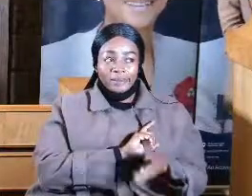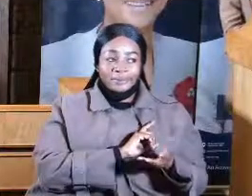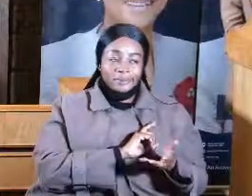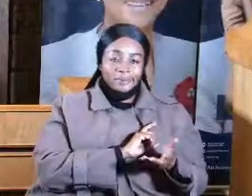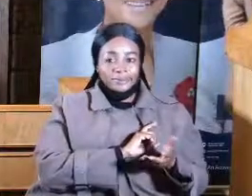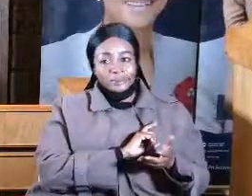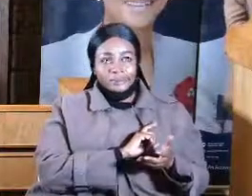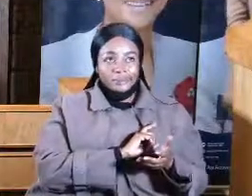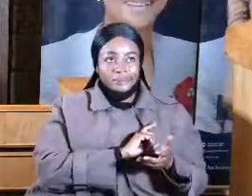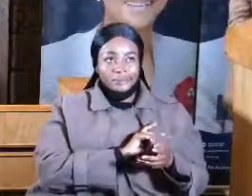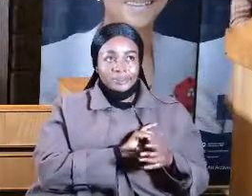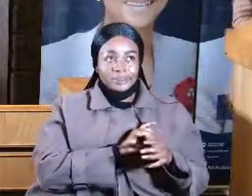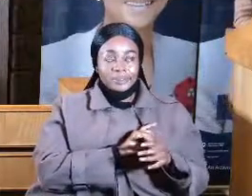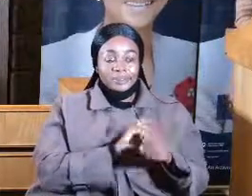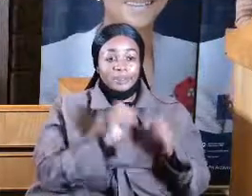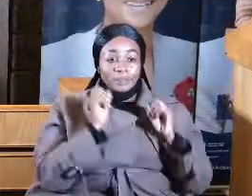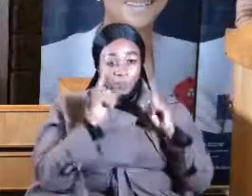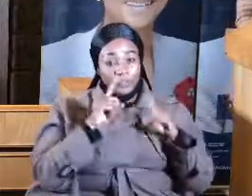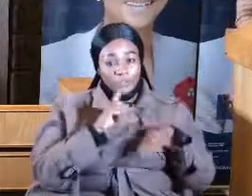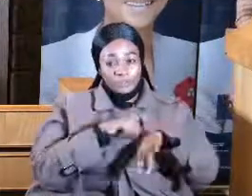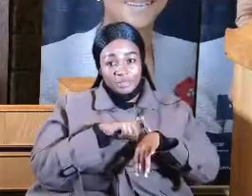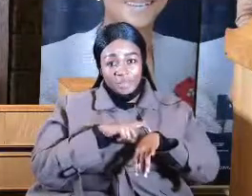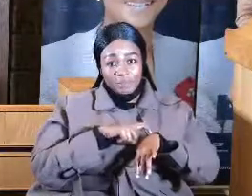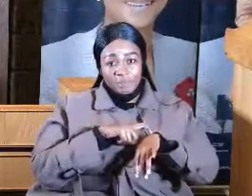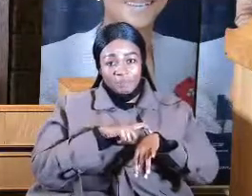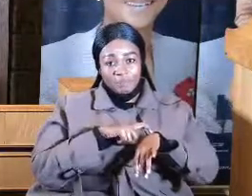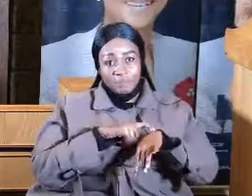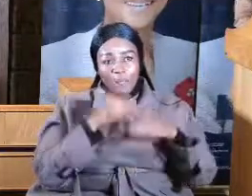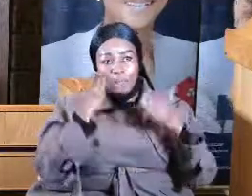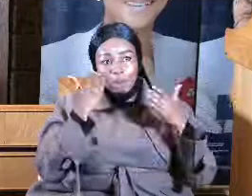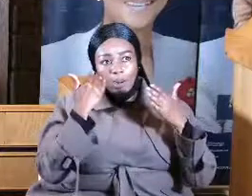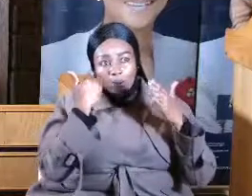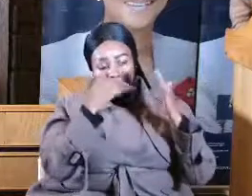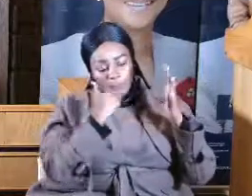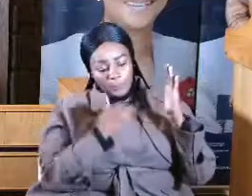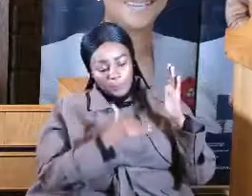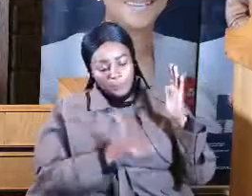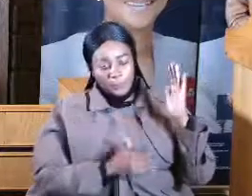I'm also aware of time, because there's quite a lot of issues that